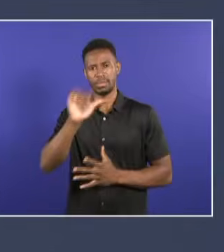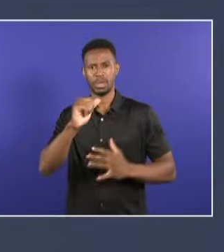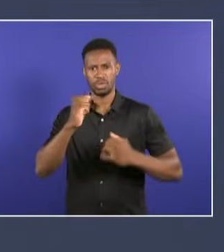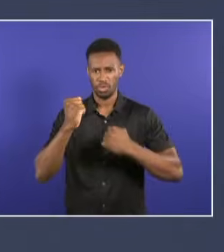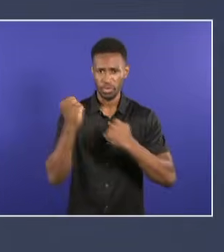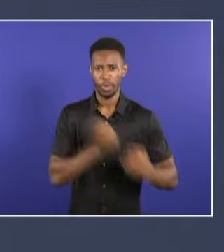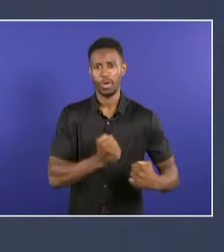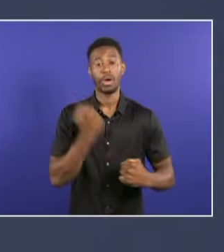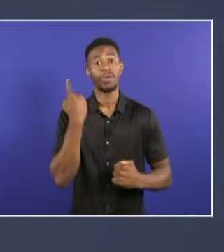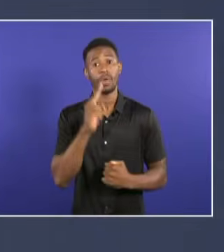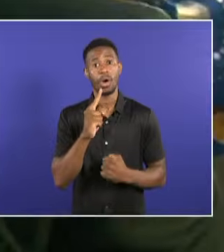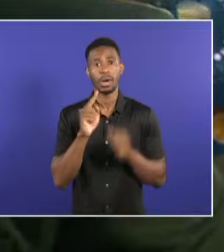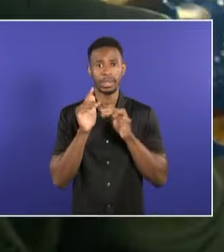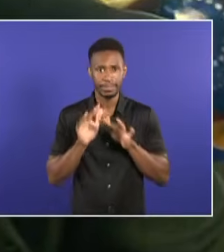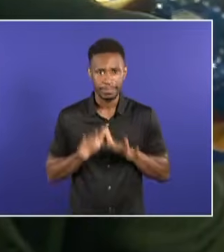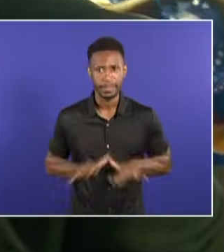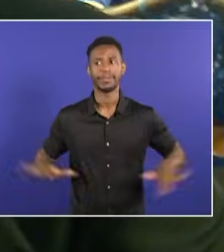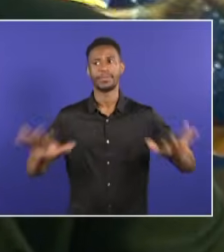for everyone.